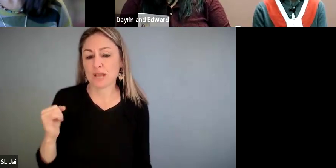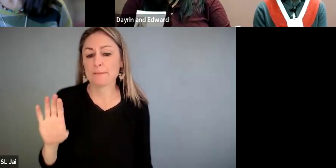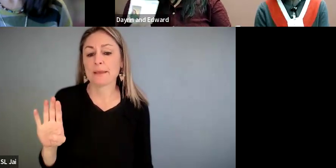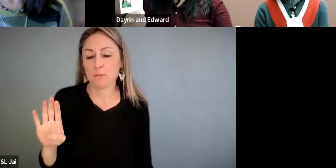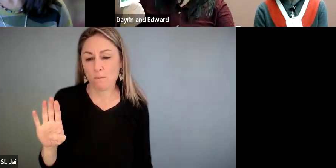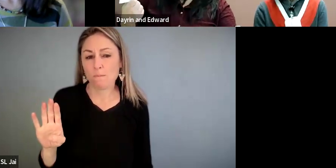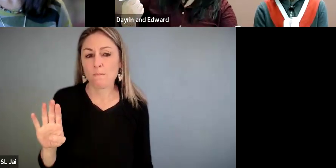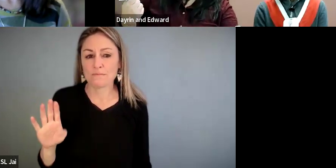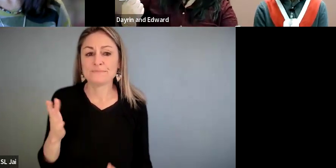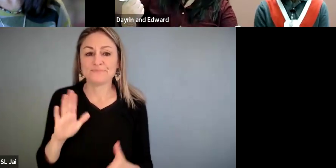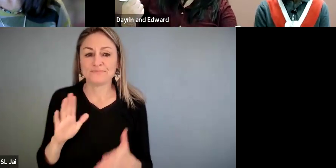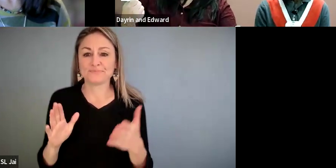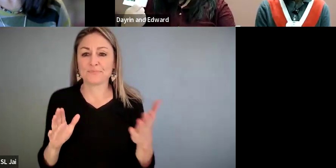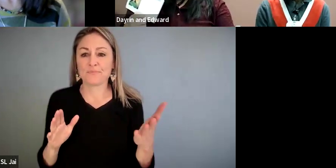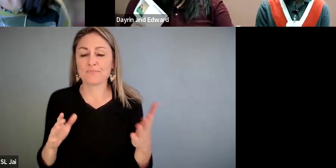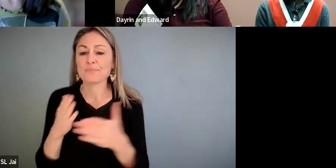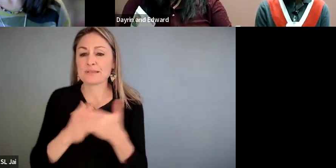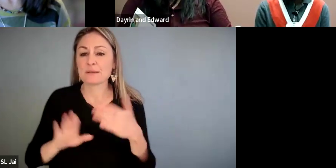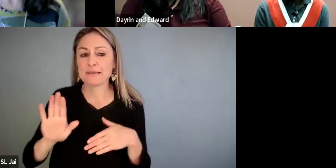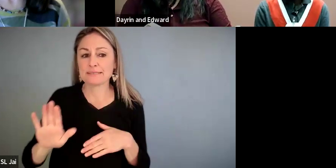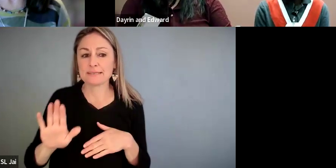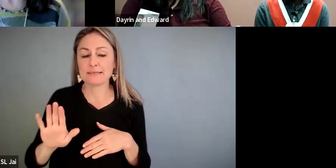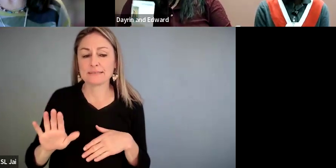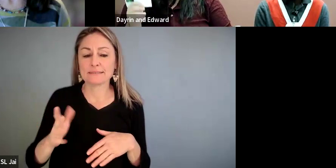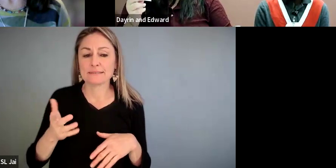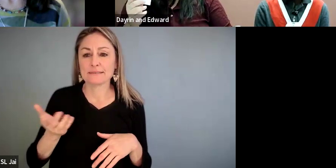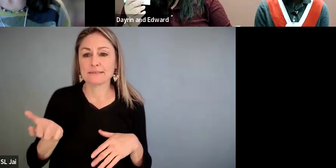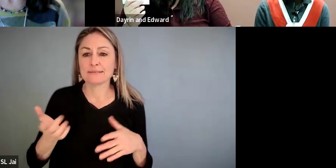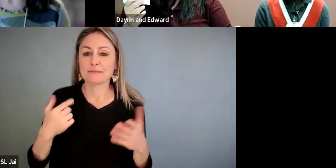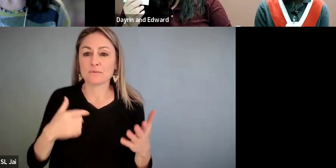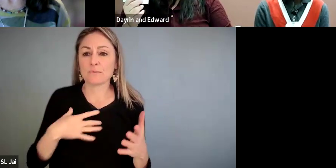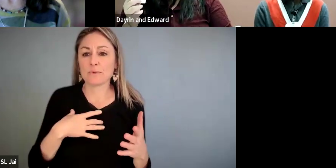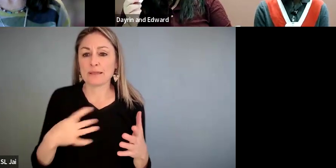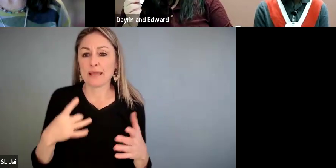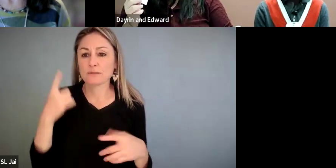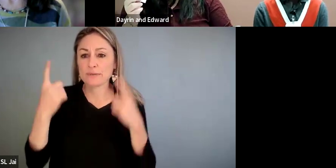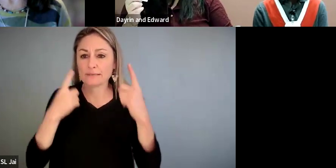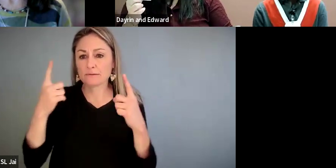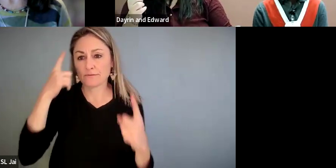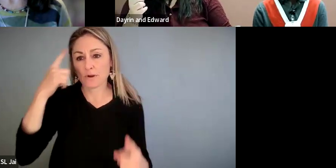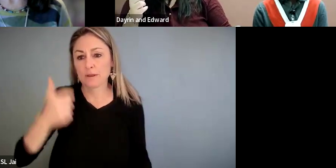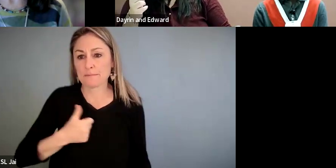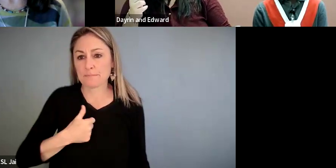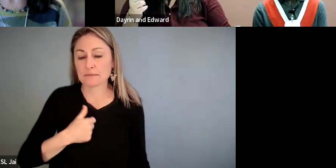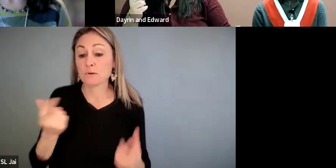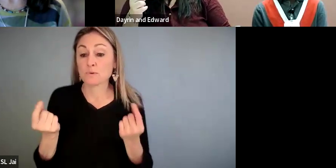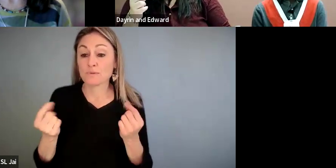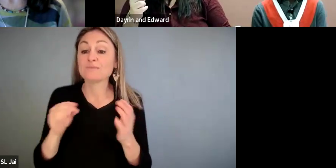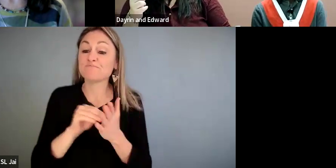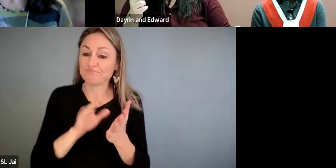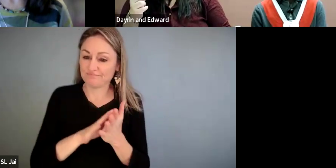And also here I put some of the things that I will like to consider for me. I put the